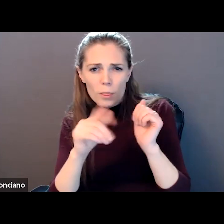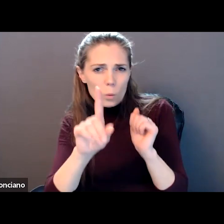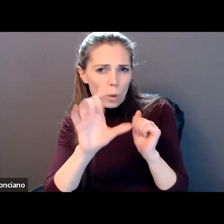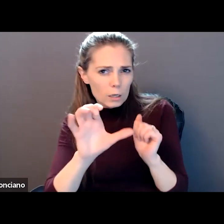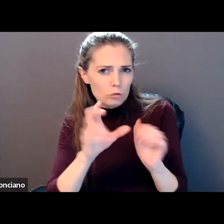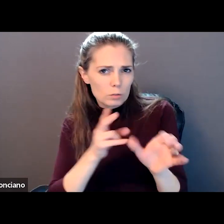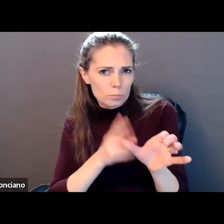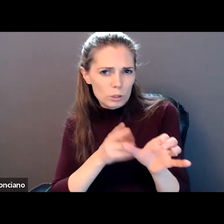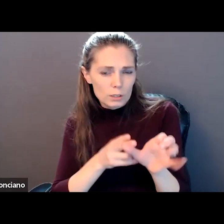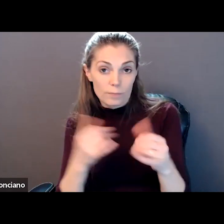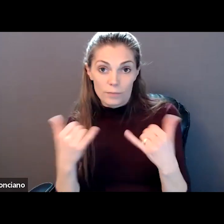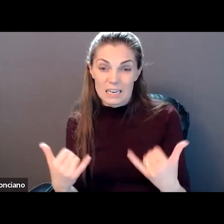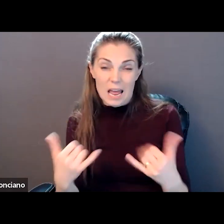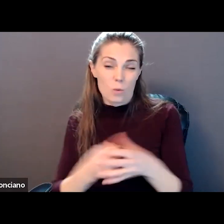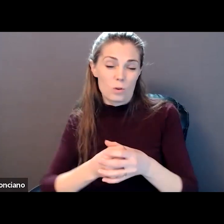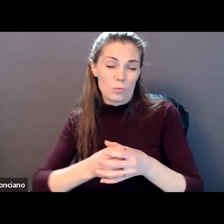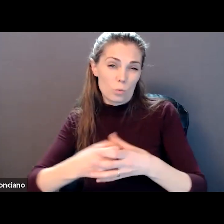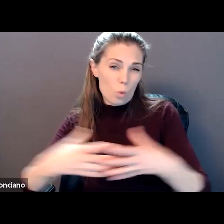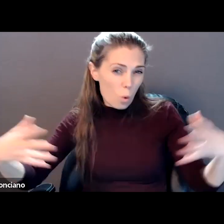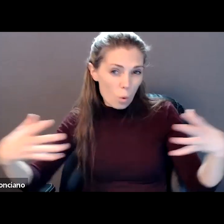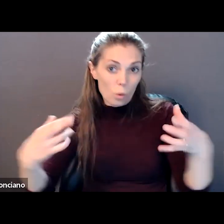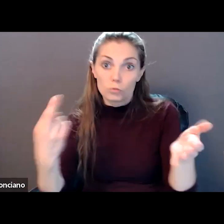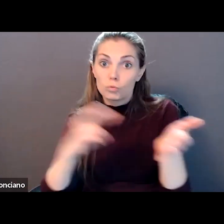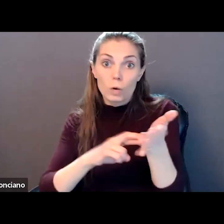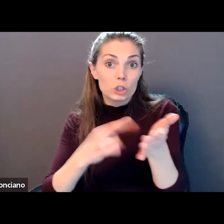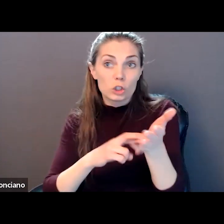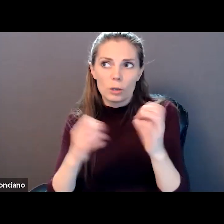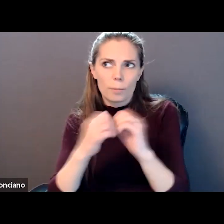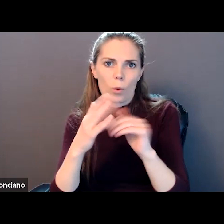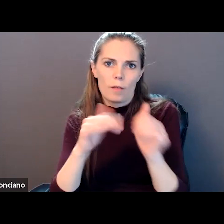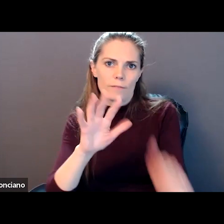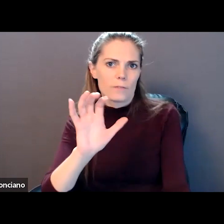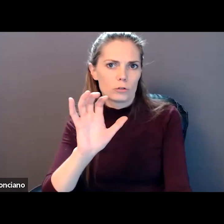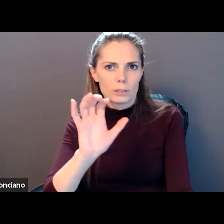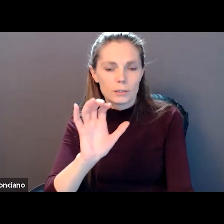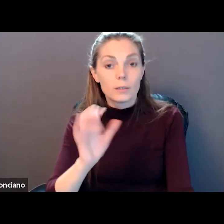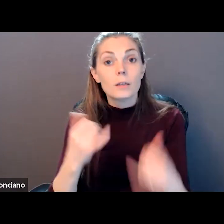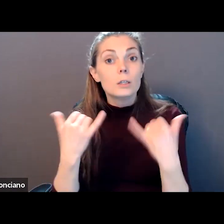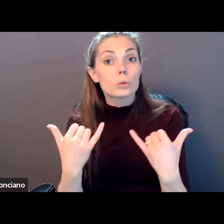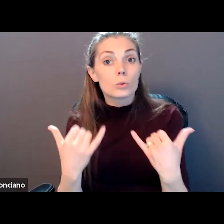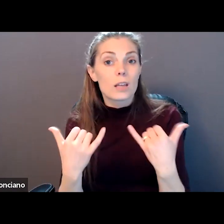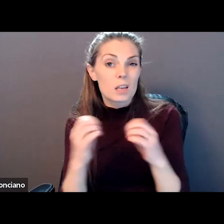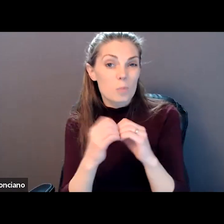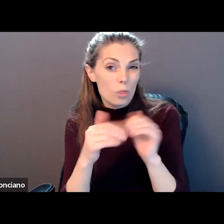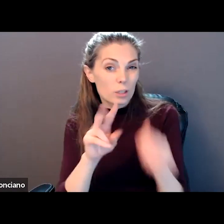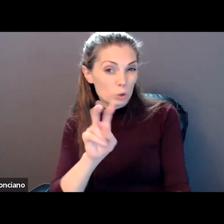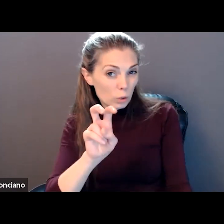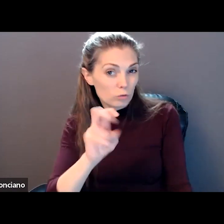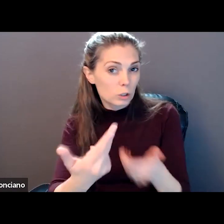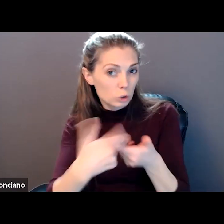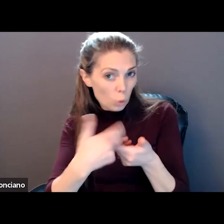having about 500 people registered for the event. And today we had over 200 joining us at any one